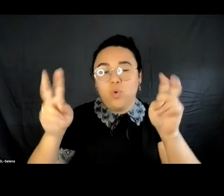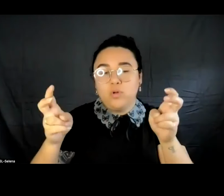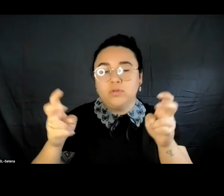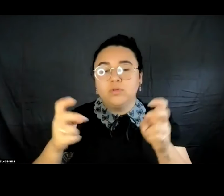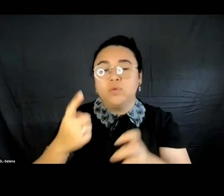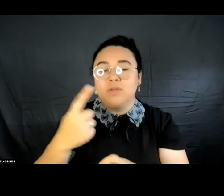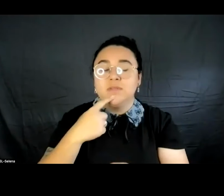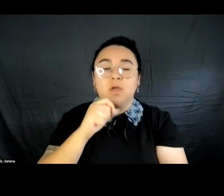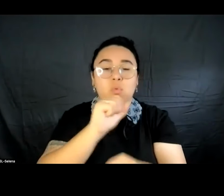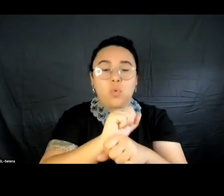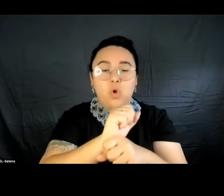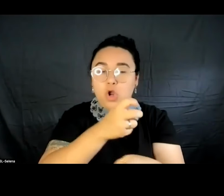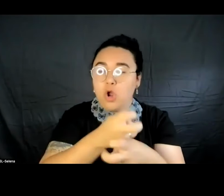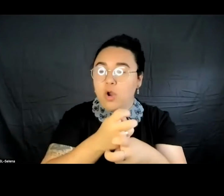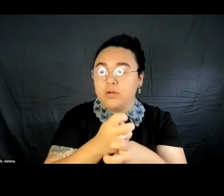to people."